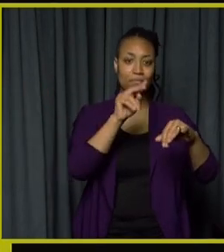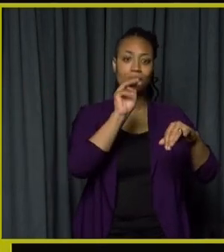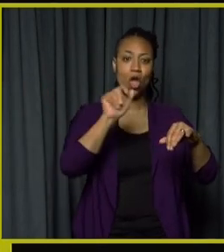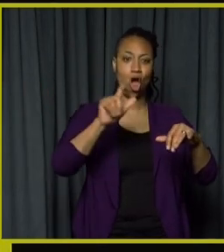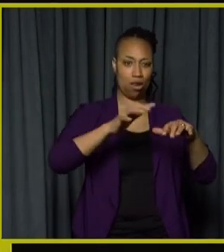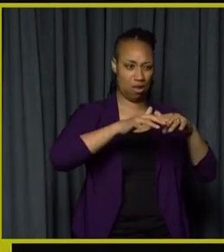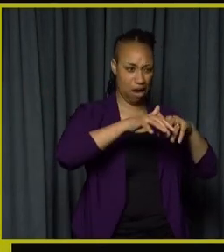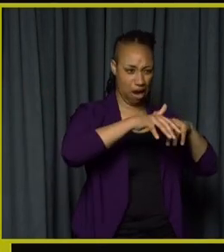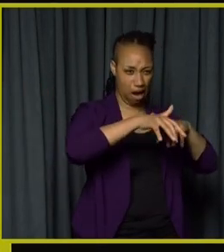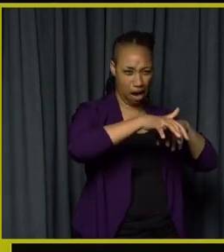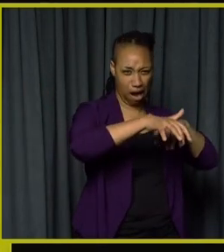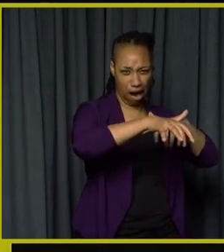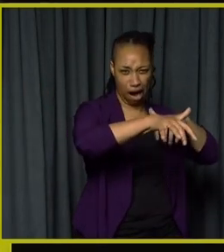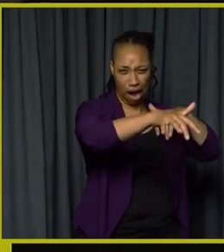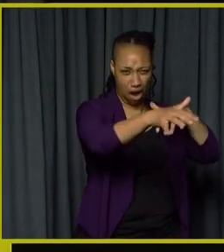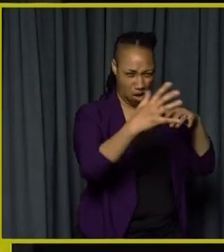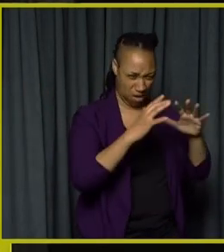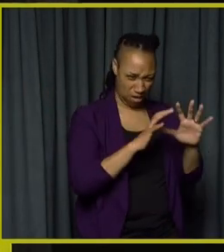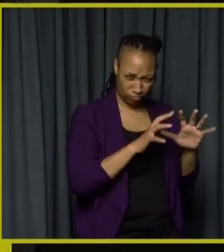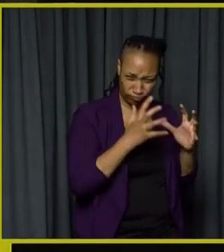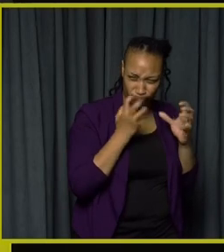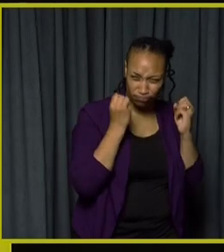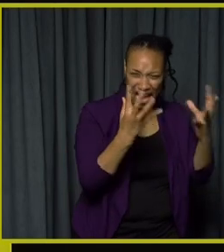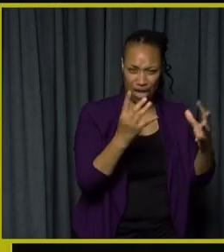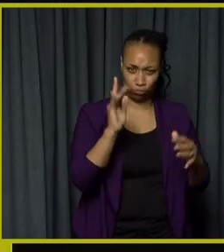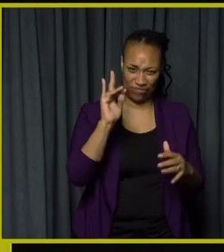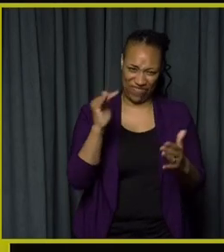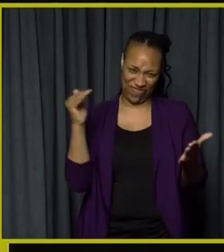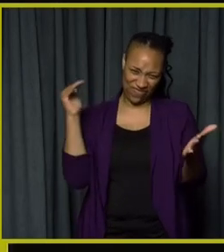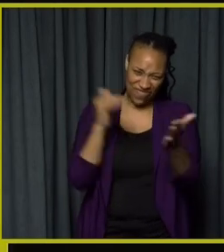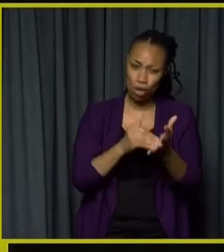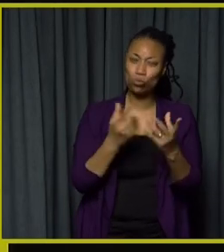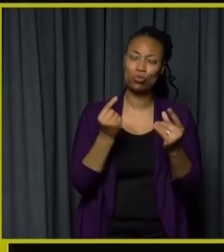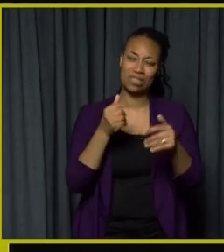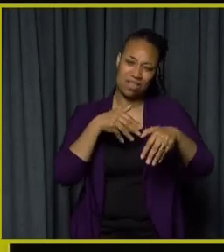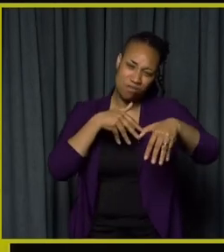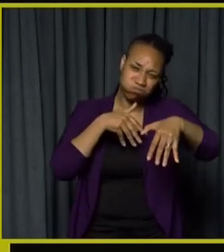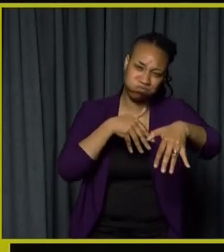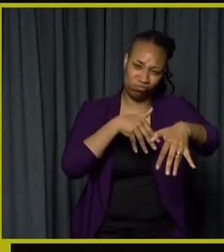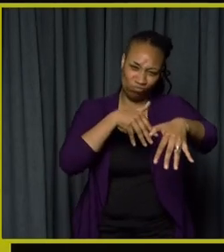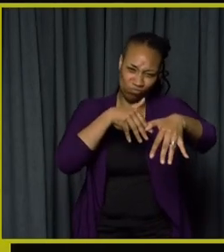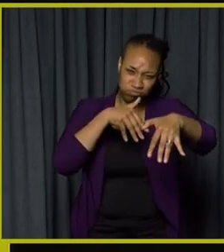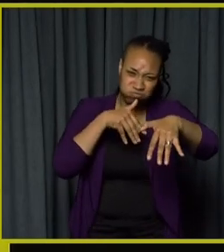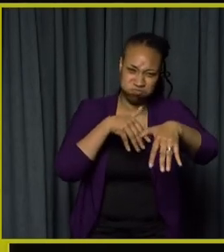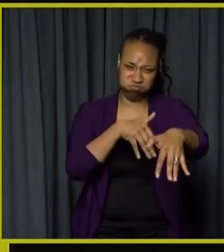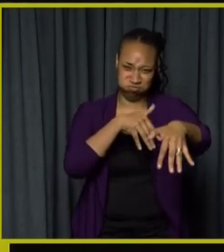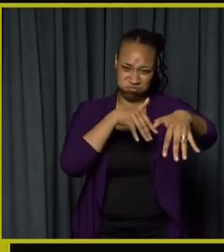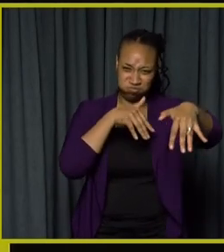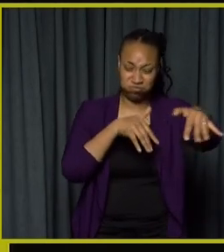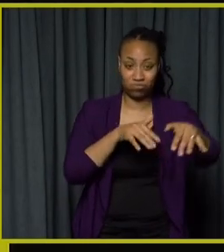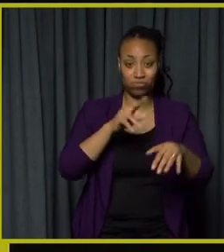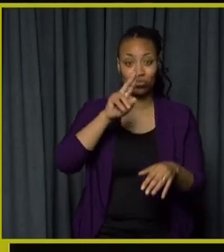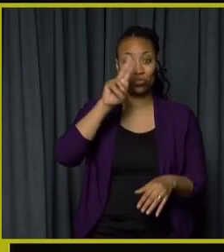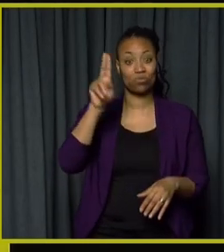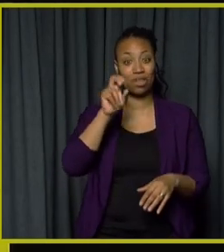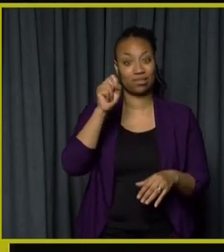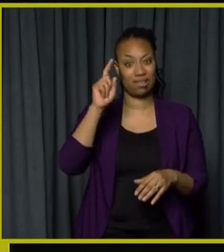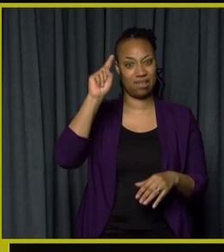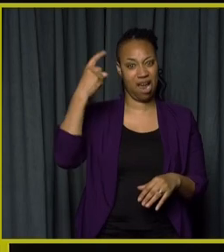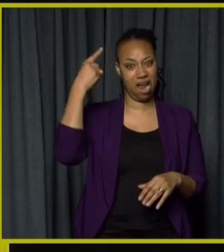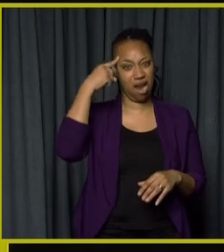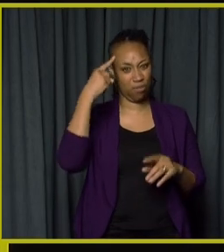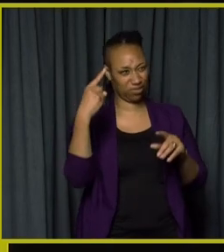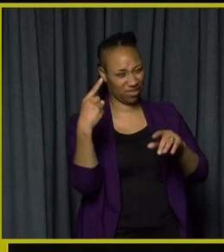from every corner of this nation walked in a solemn procession to the steps of the U.S. Capitol to declare that we were relaunching the